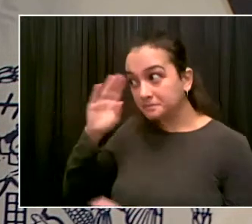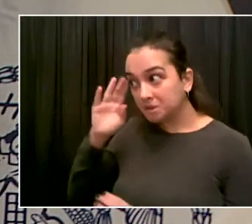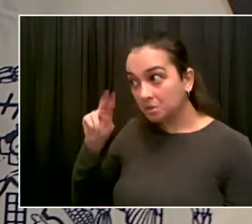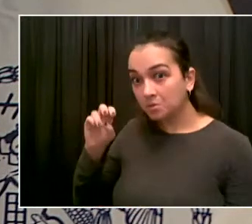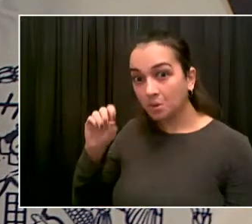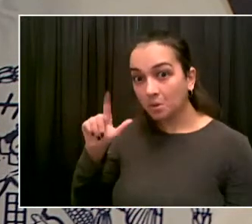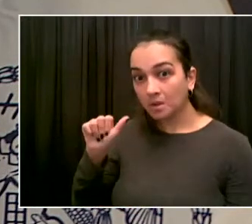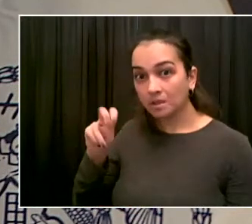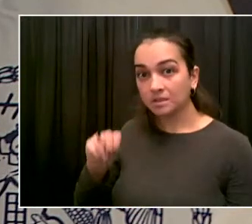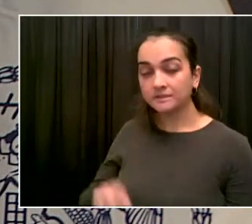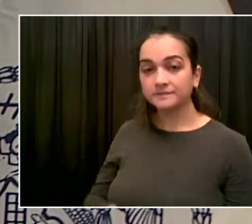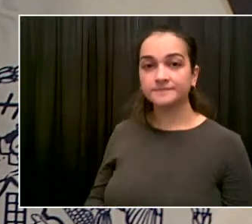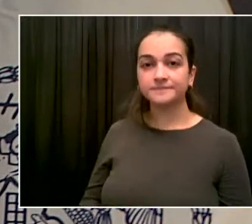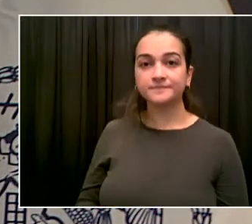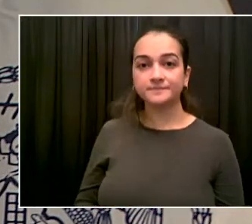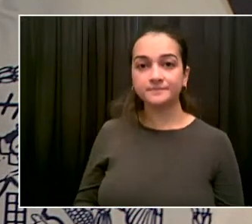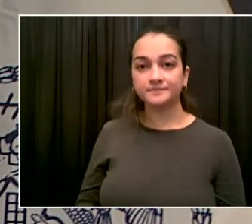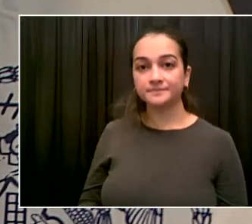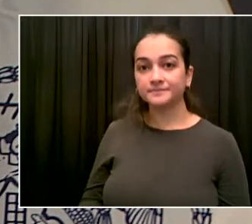Nolan?